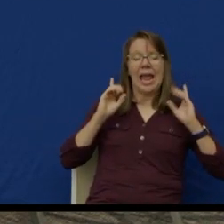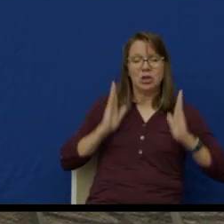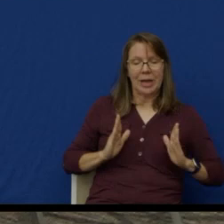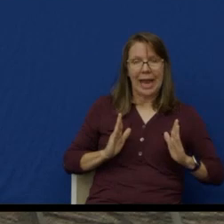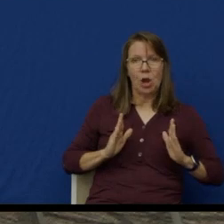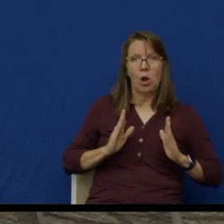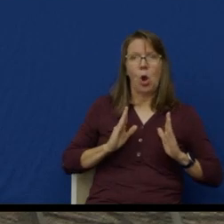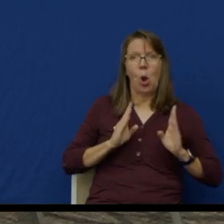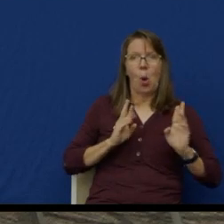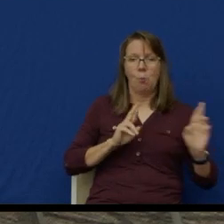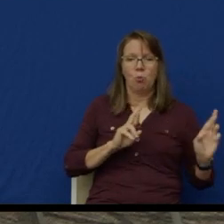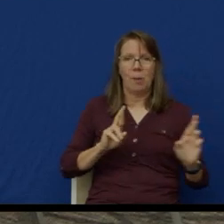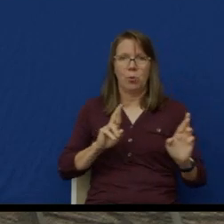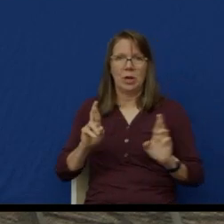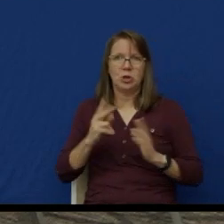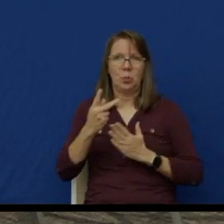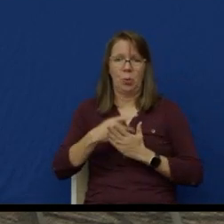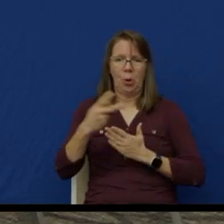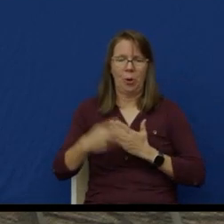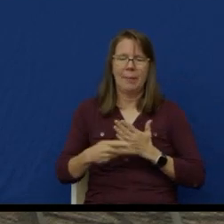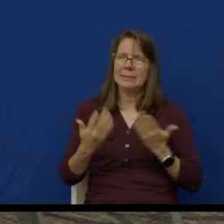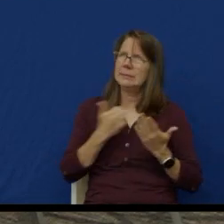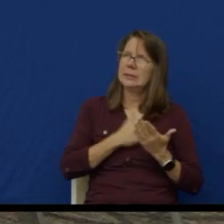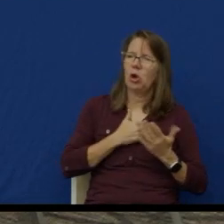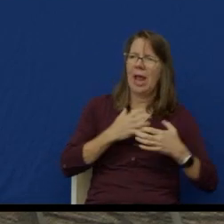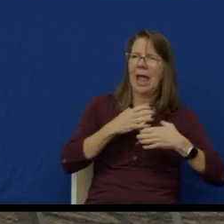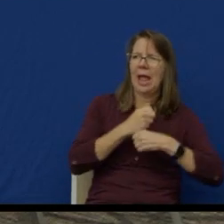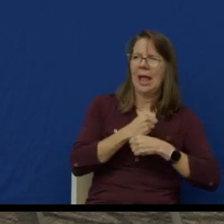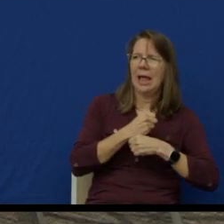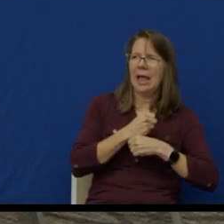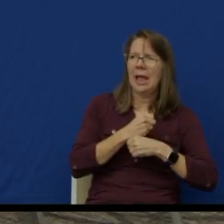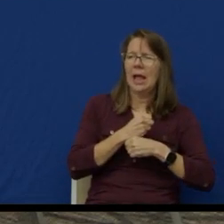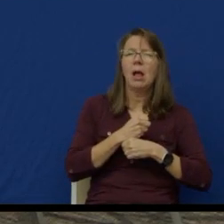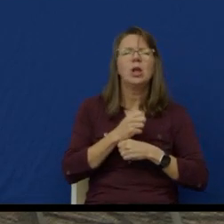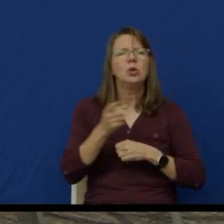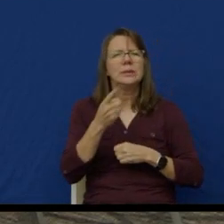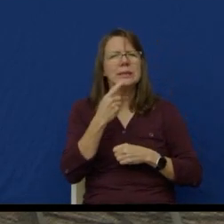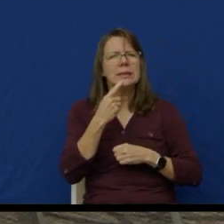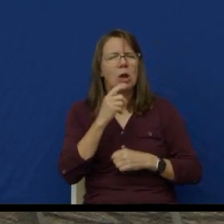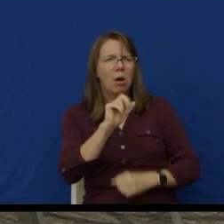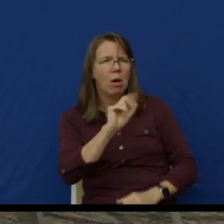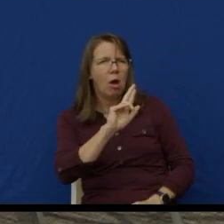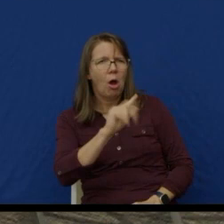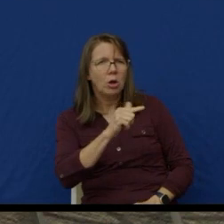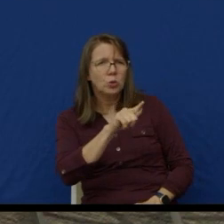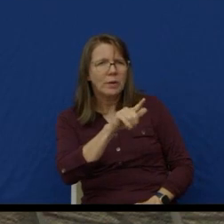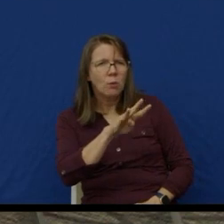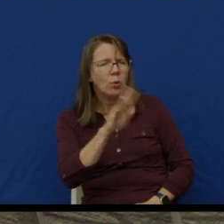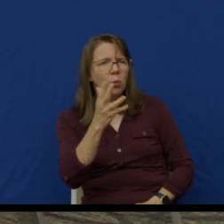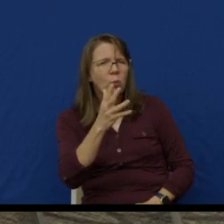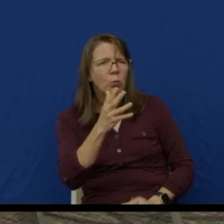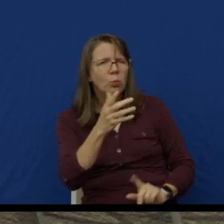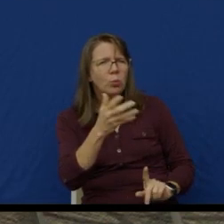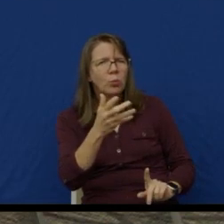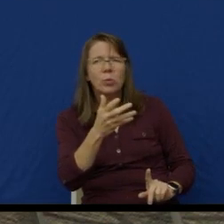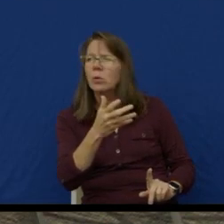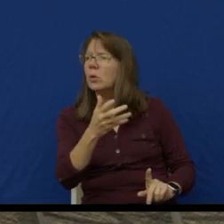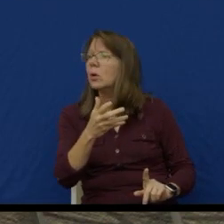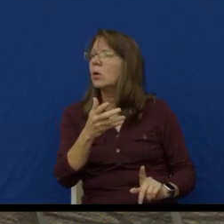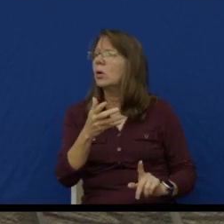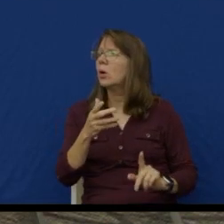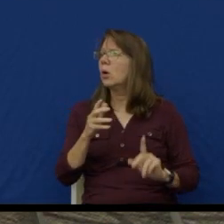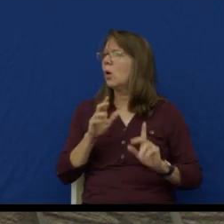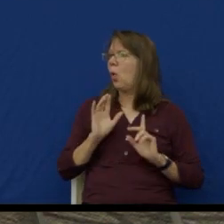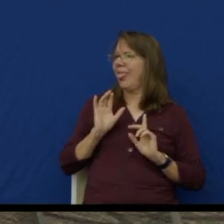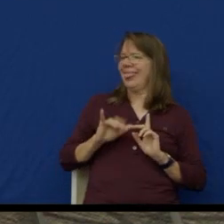the acronyms and alphabet soup, sorry. What's the meeting on August 24th? August 24th, go ahead. Oh, no, I'm Vice sorry, Chair that